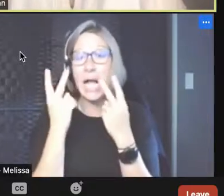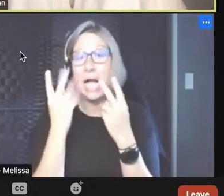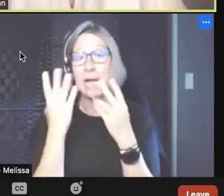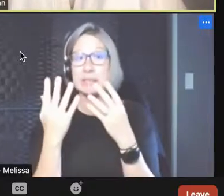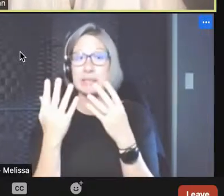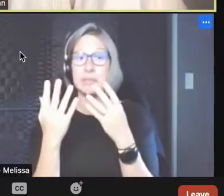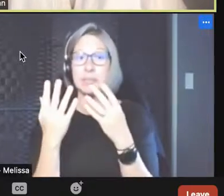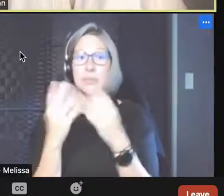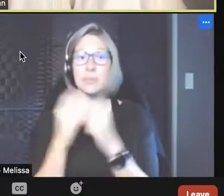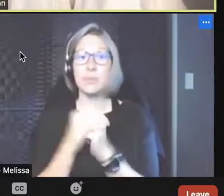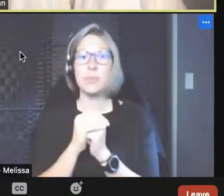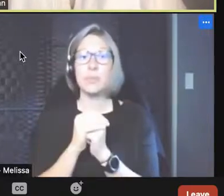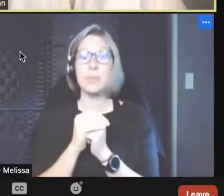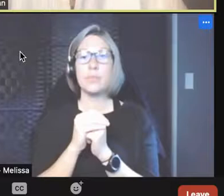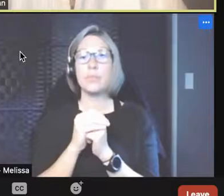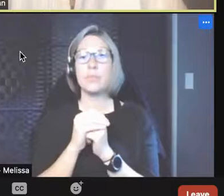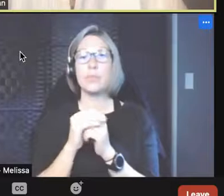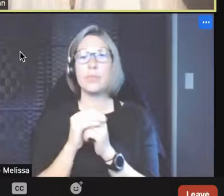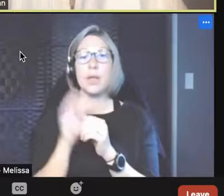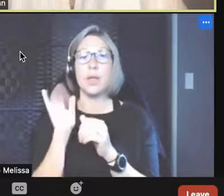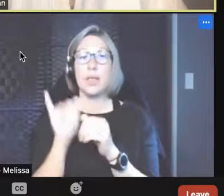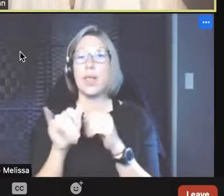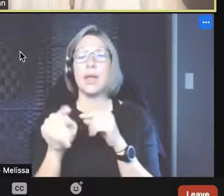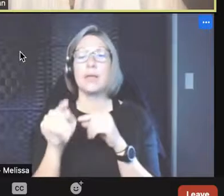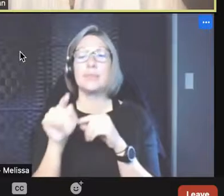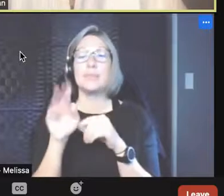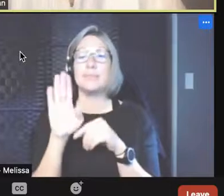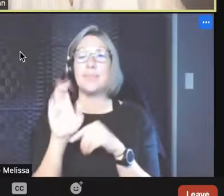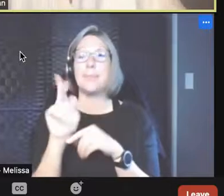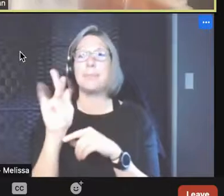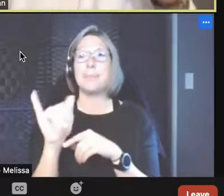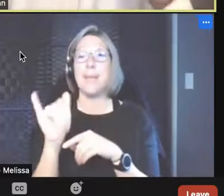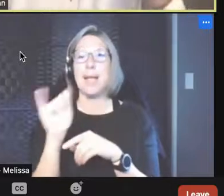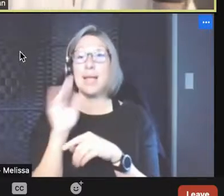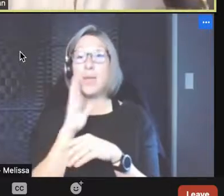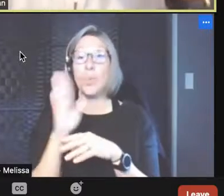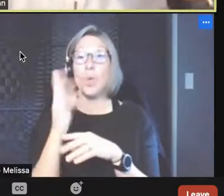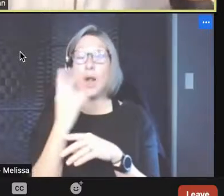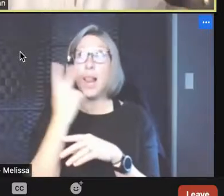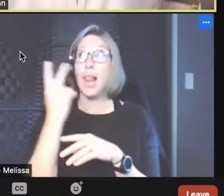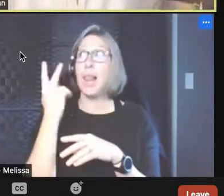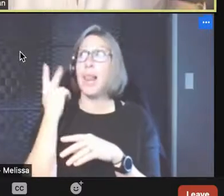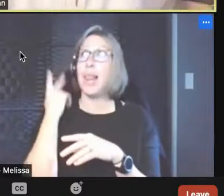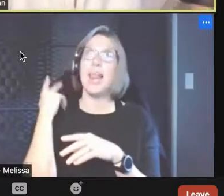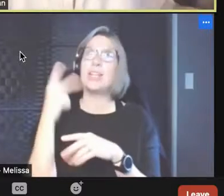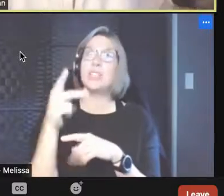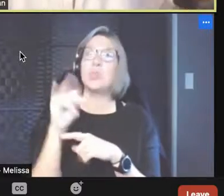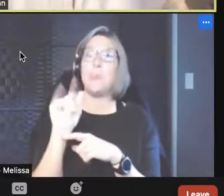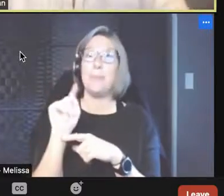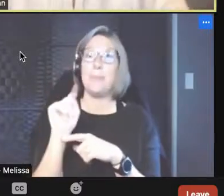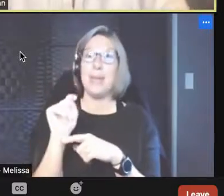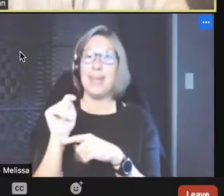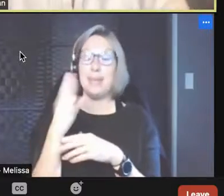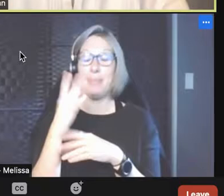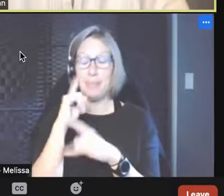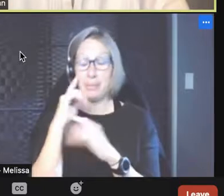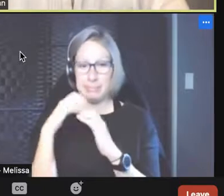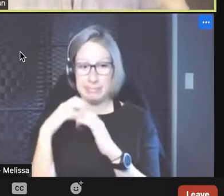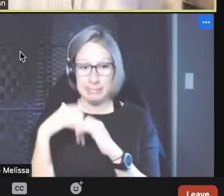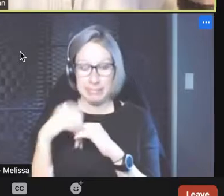Becky's going to take you all the way back to the classroom at Pitt. She's just probably having a little bit of a breakdown because it going that far